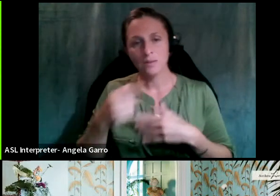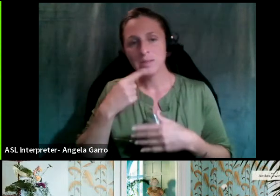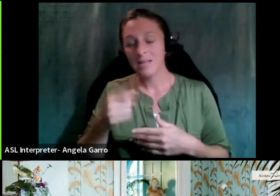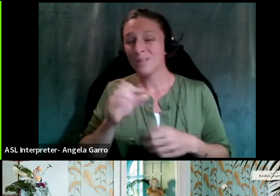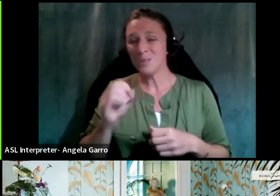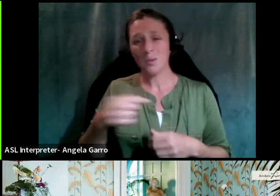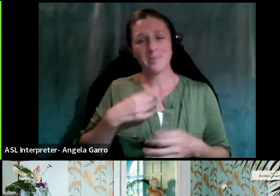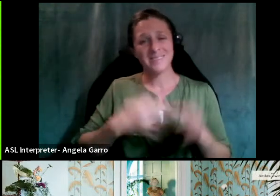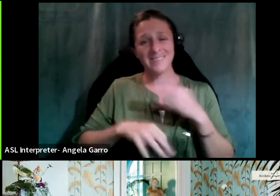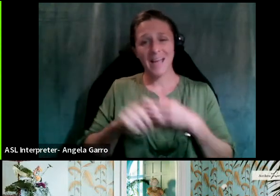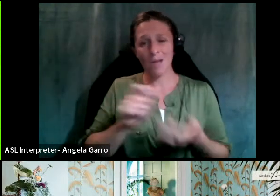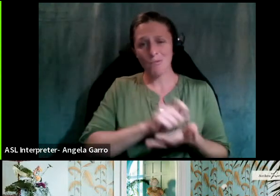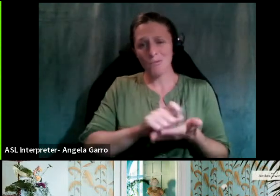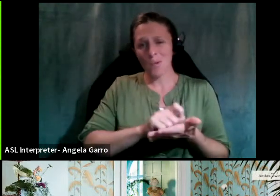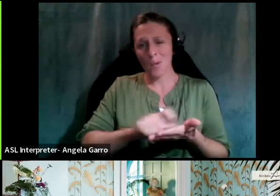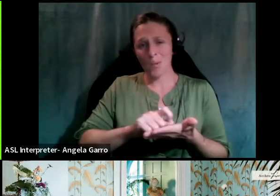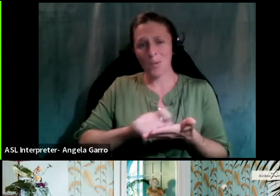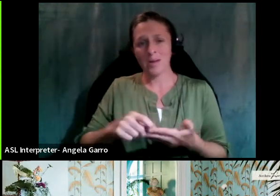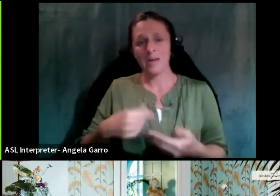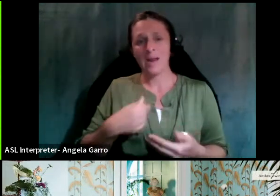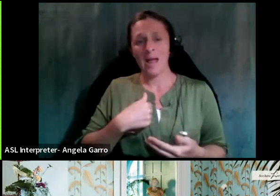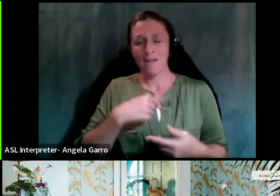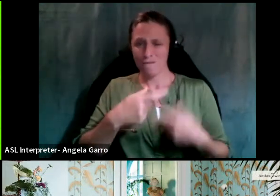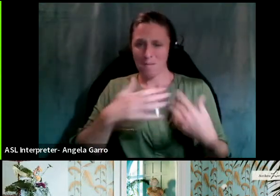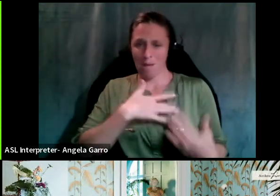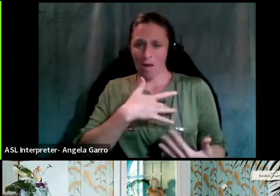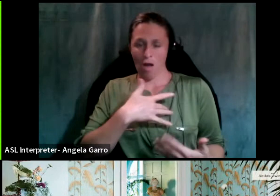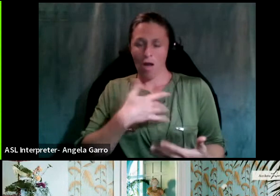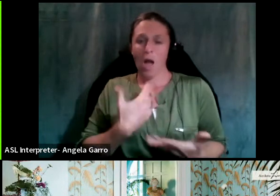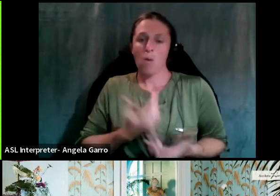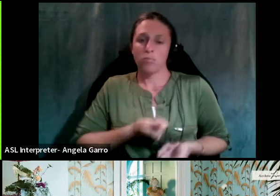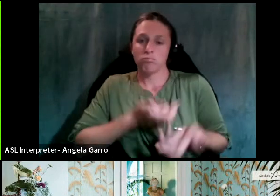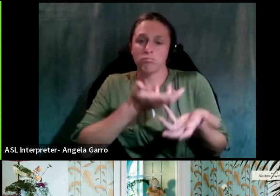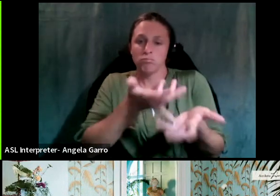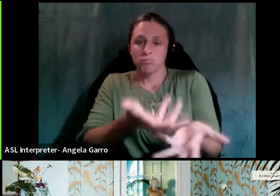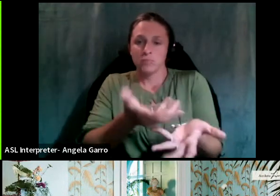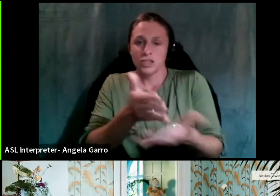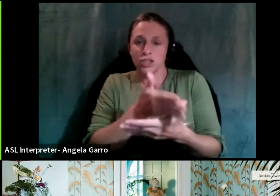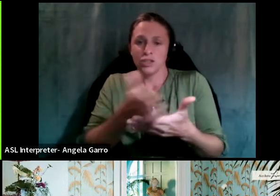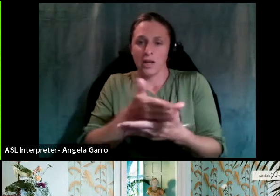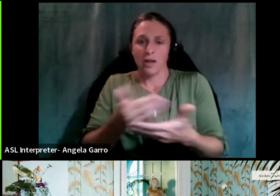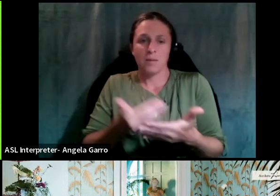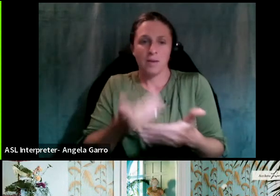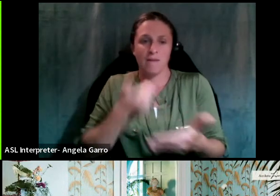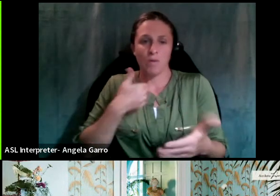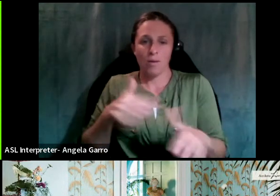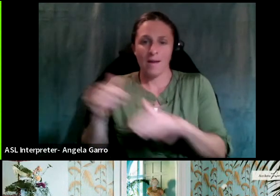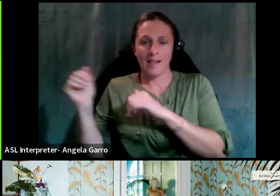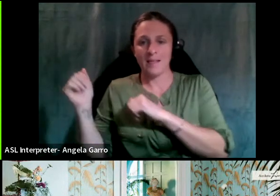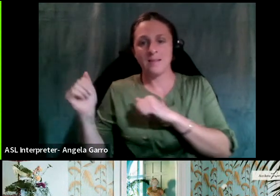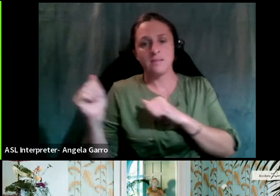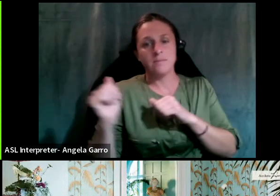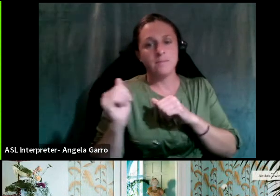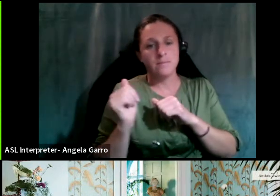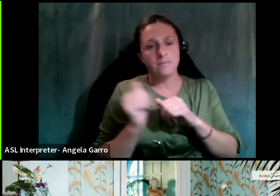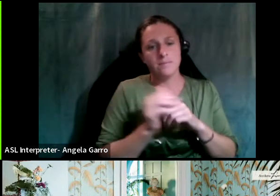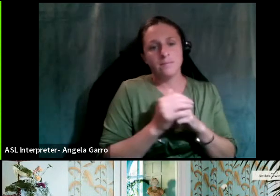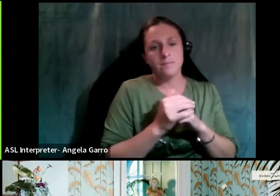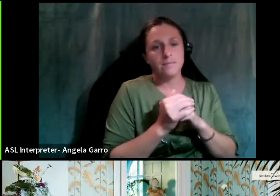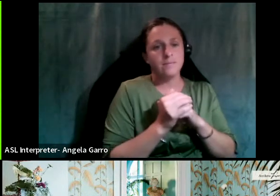down, but this is from my heart. And I really wanted to share this before I leave.